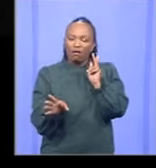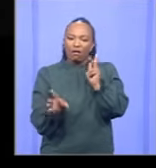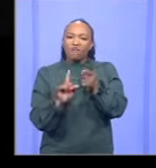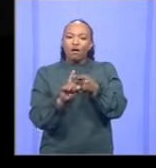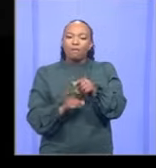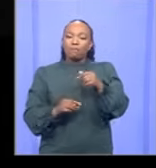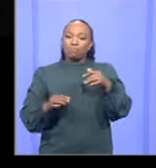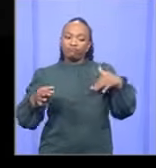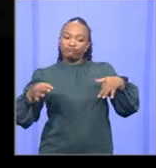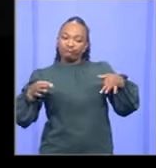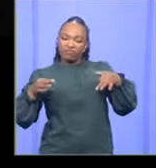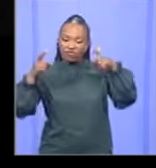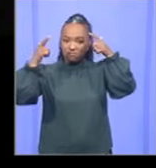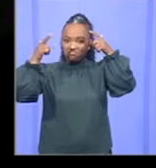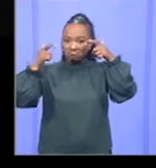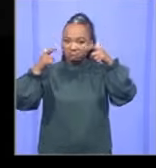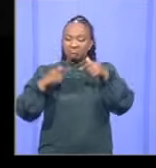SA.